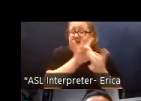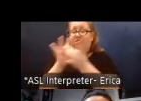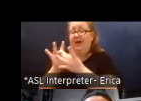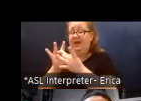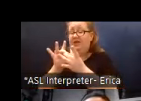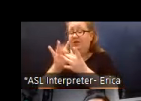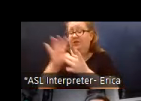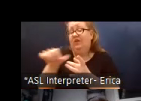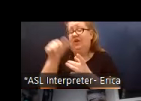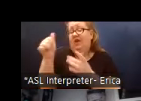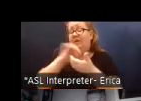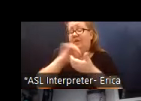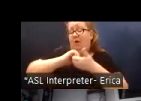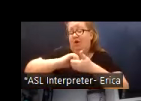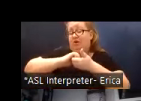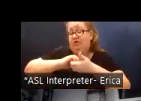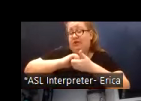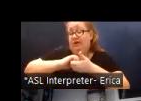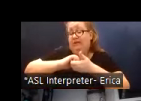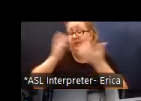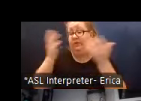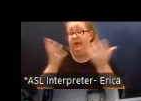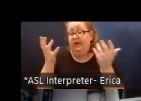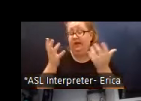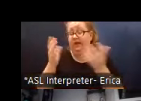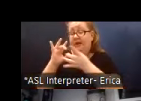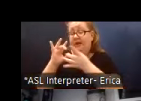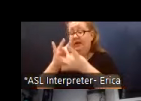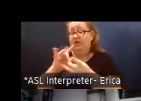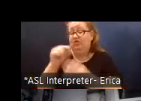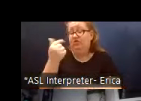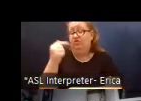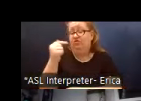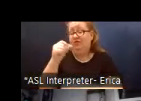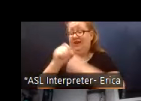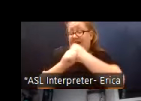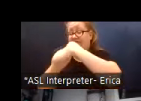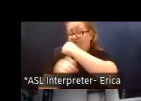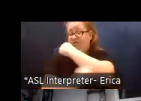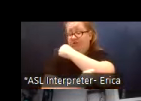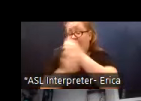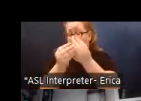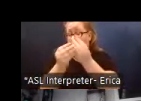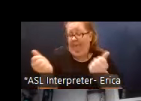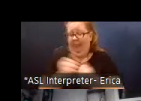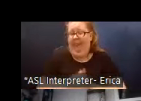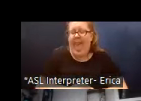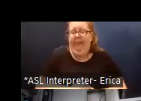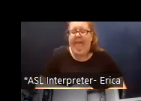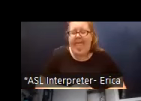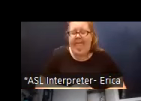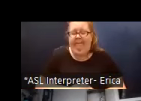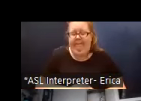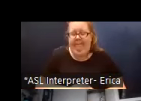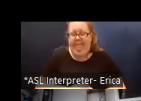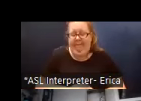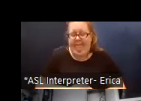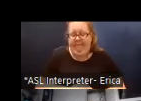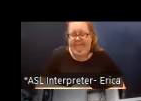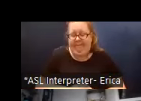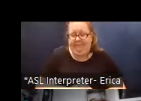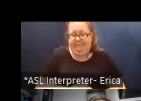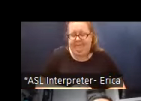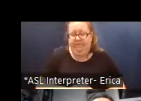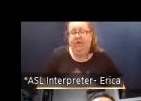additional partnerships, is in terms of the green infrastructure solutions. We can gain a lot of